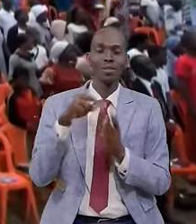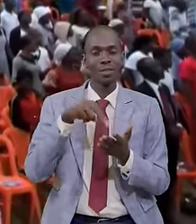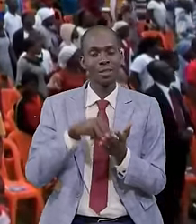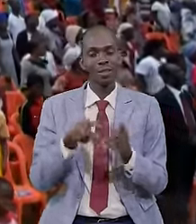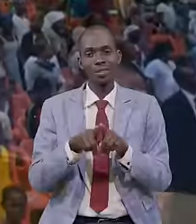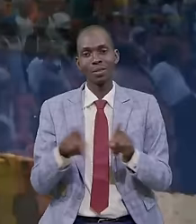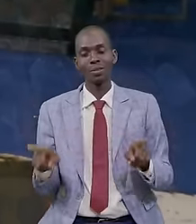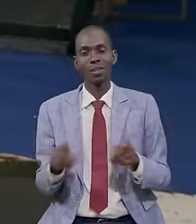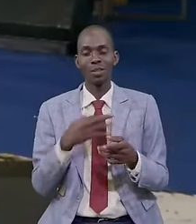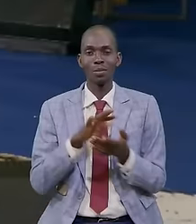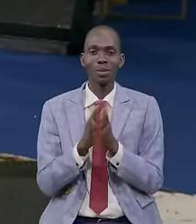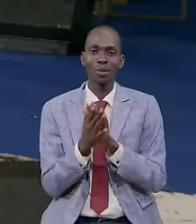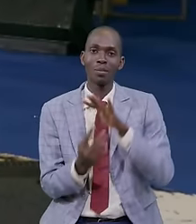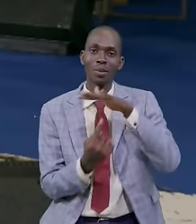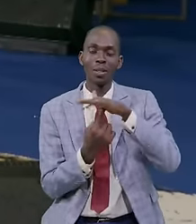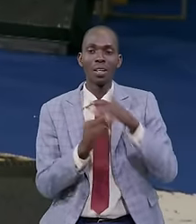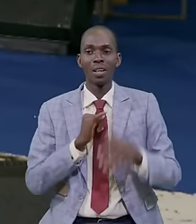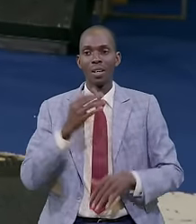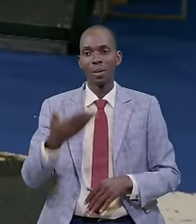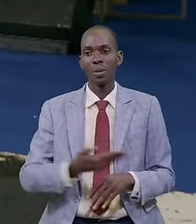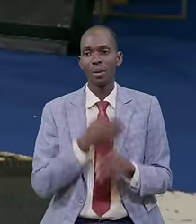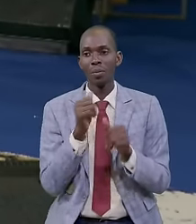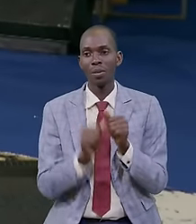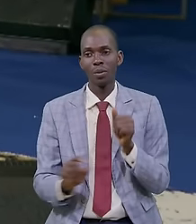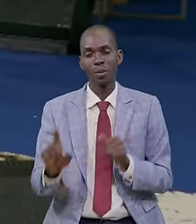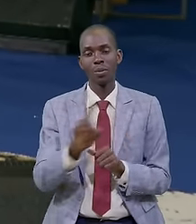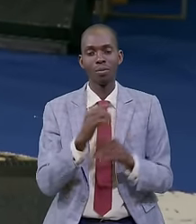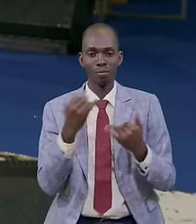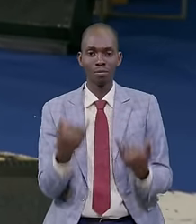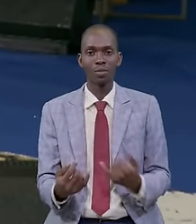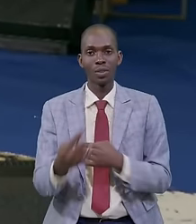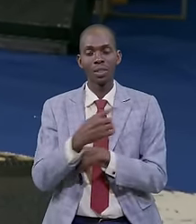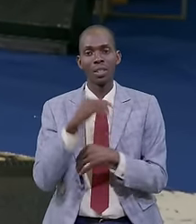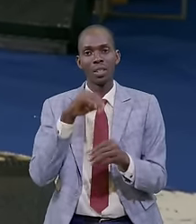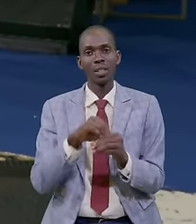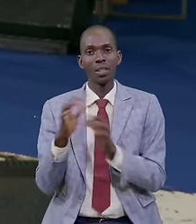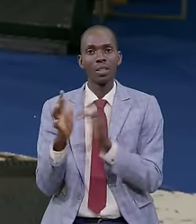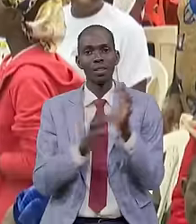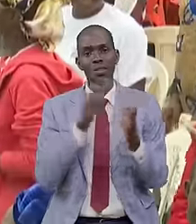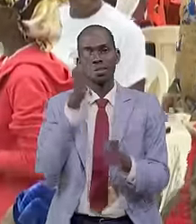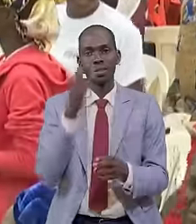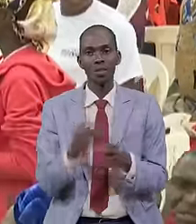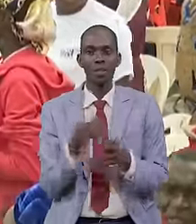I welcome everyone today in Jesus' name.